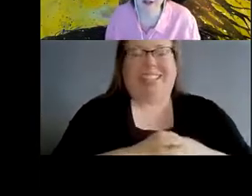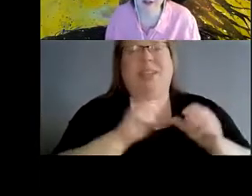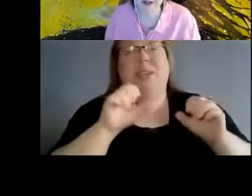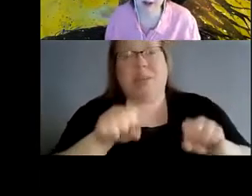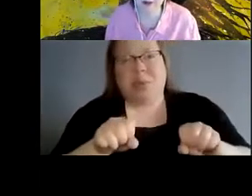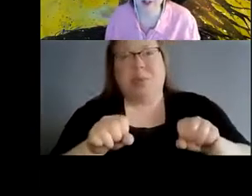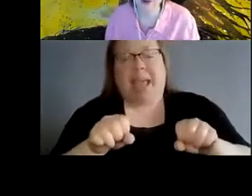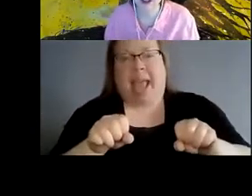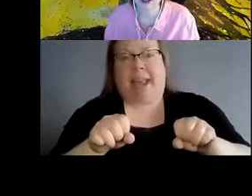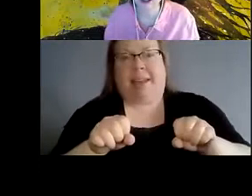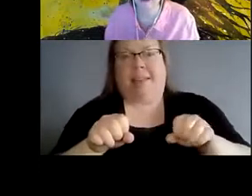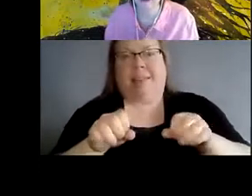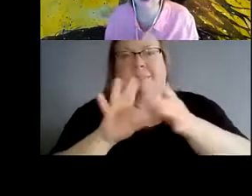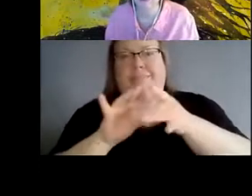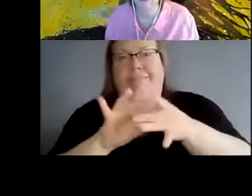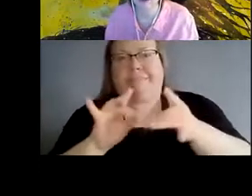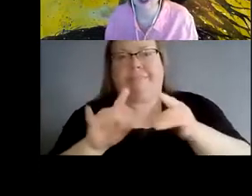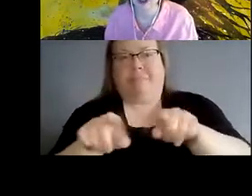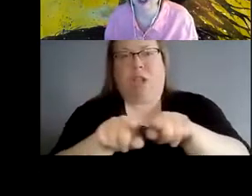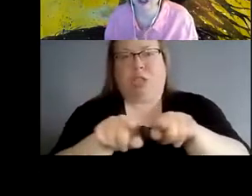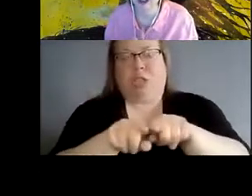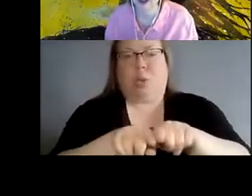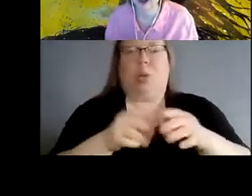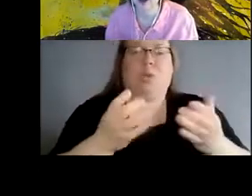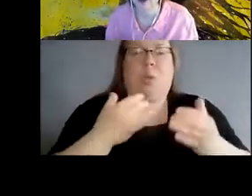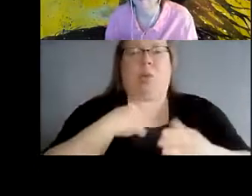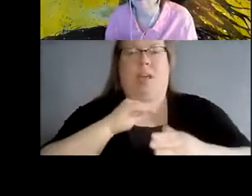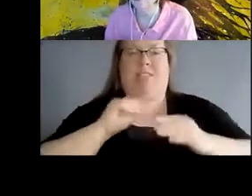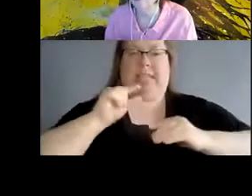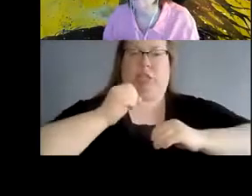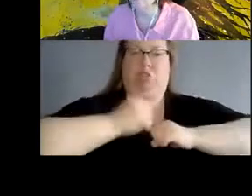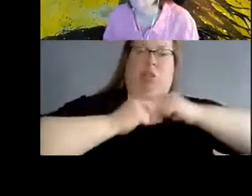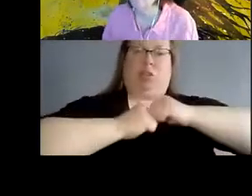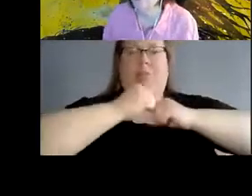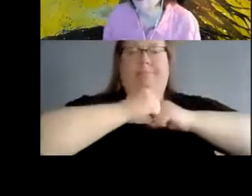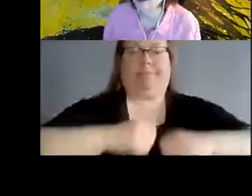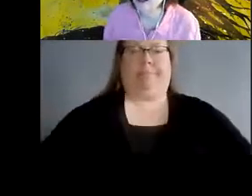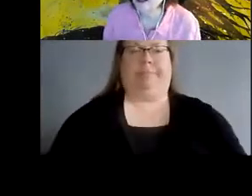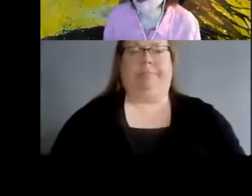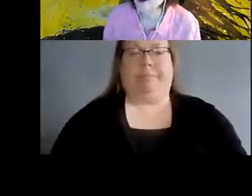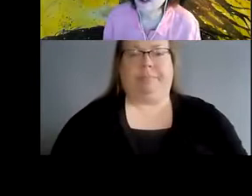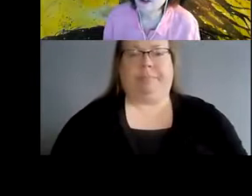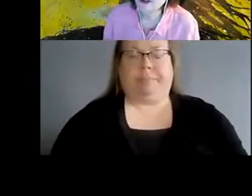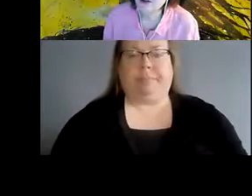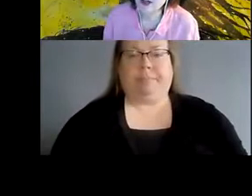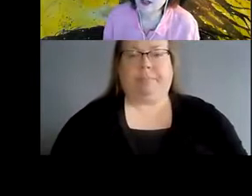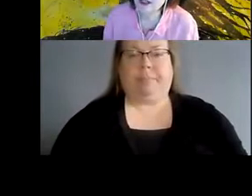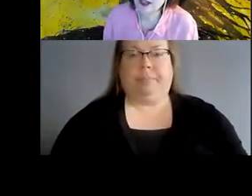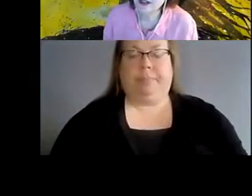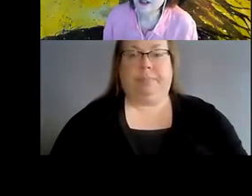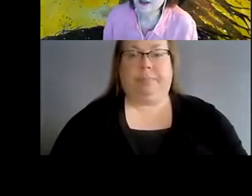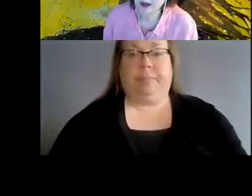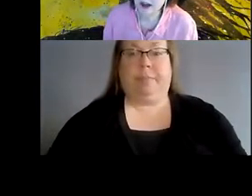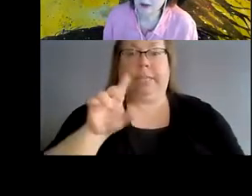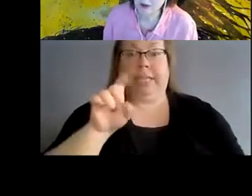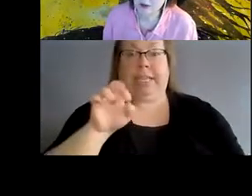questions. That's fine. We just wanted to give it a little bit of structure to get started. So Derek is going to assign us